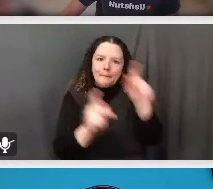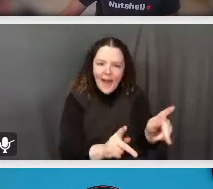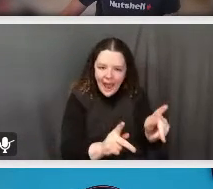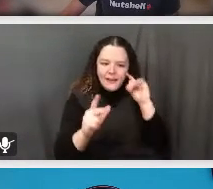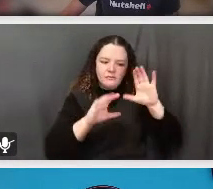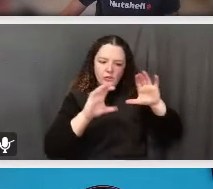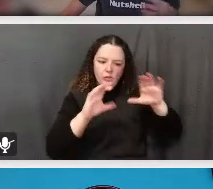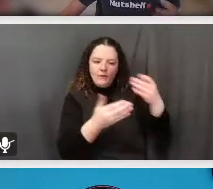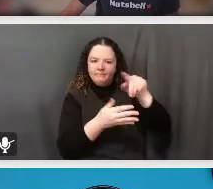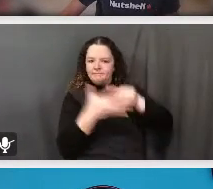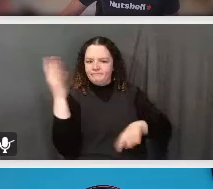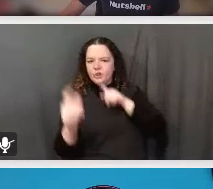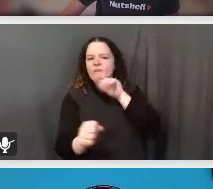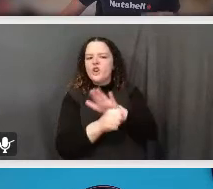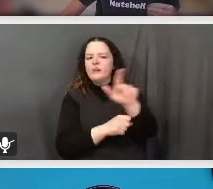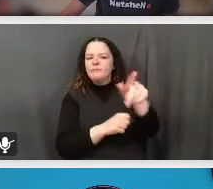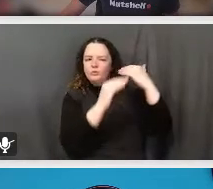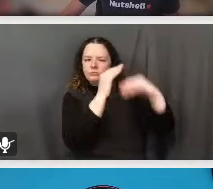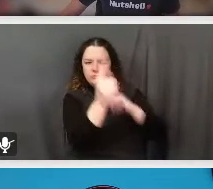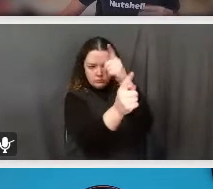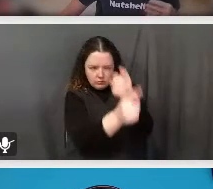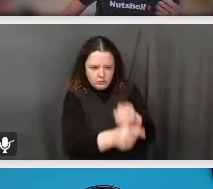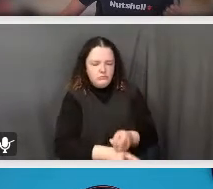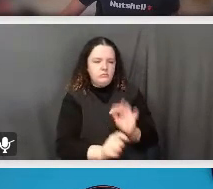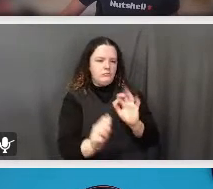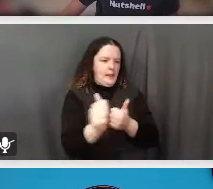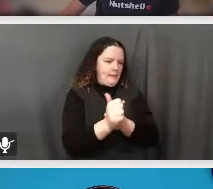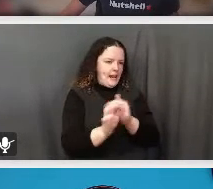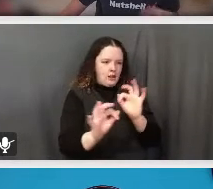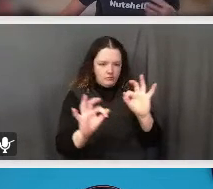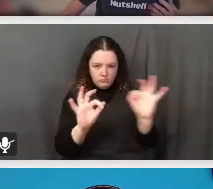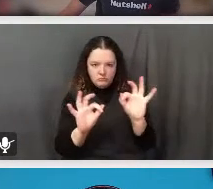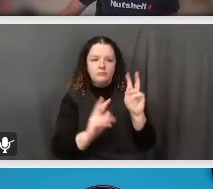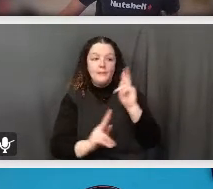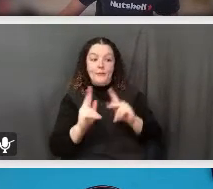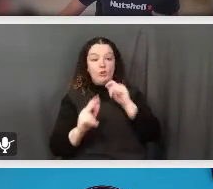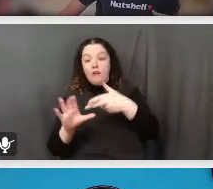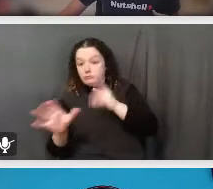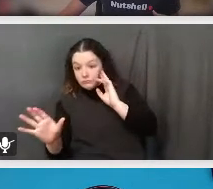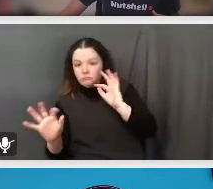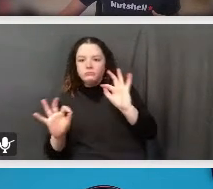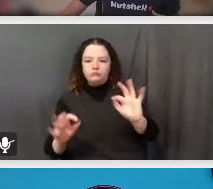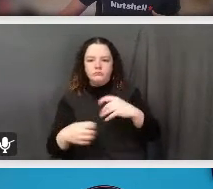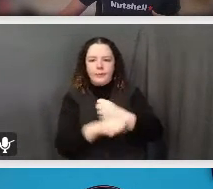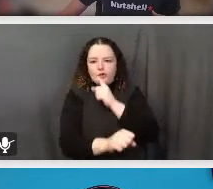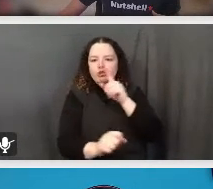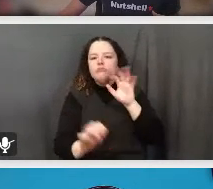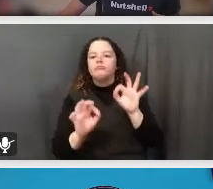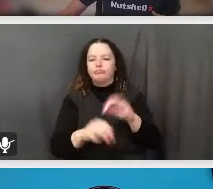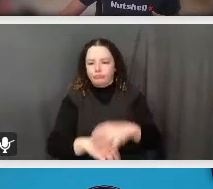and confirm that all of your emails are accurate, up to date, and people haven't unsubscribed from your email lists.